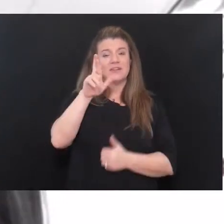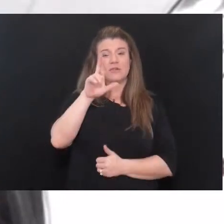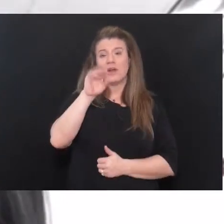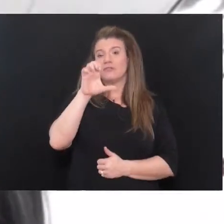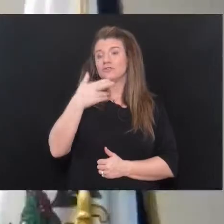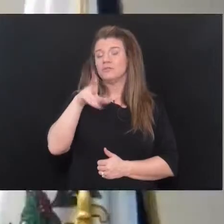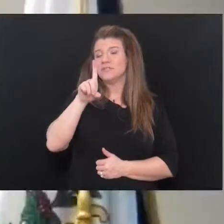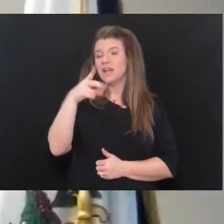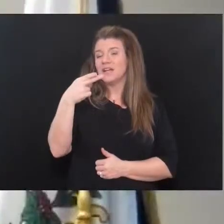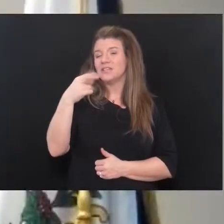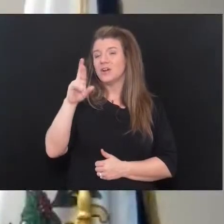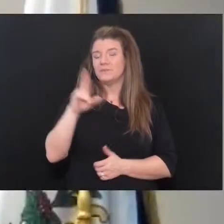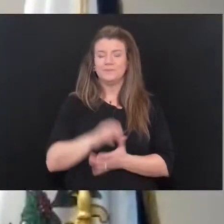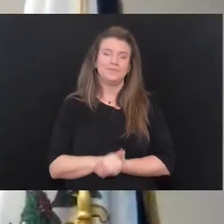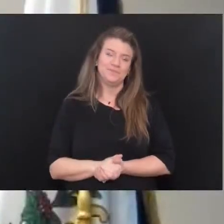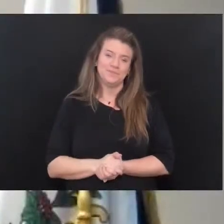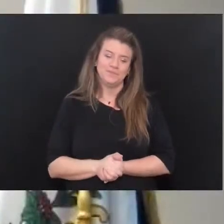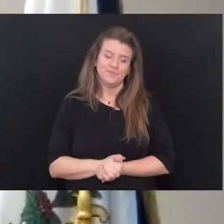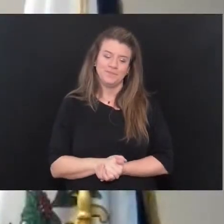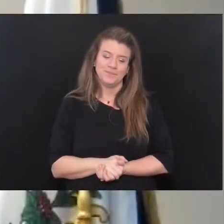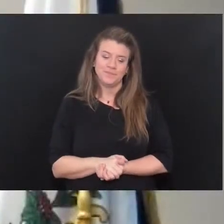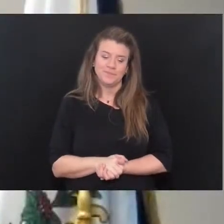DHHR.